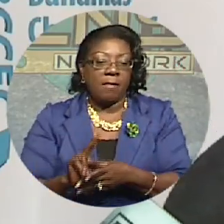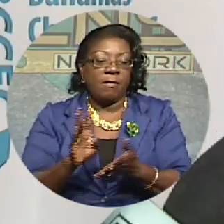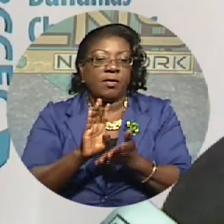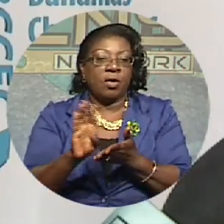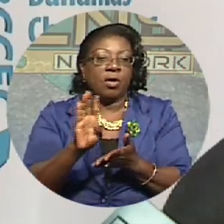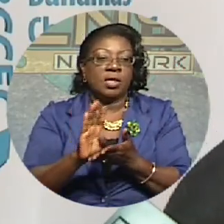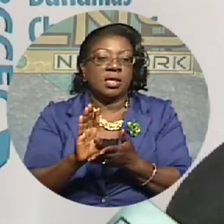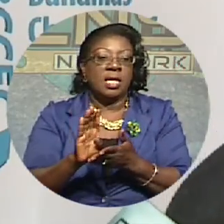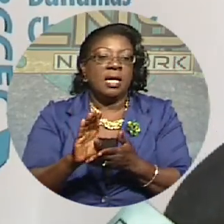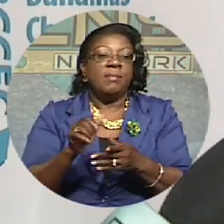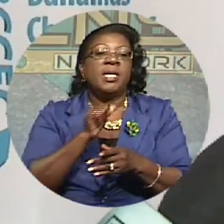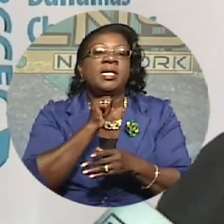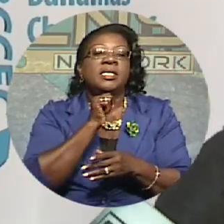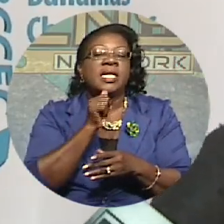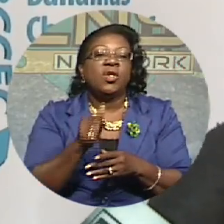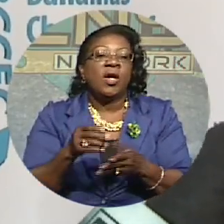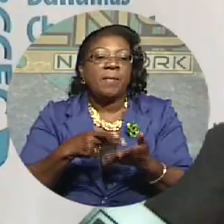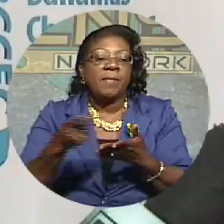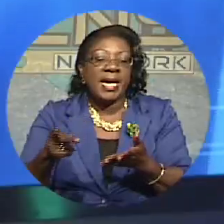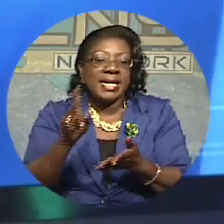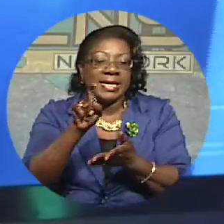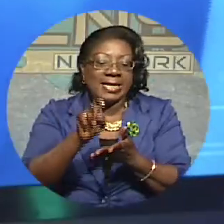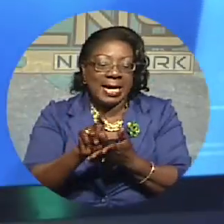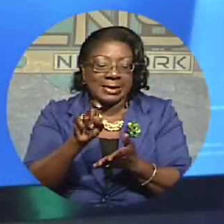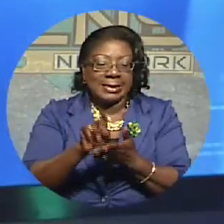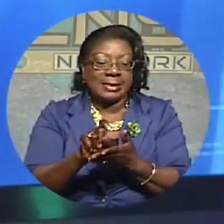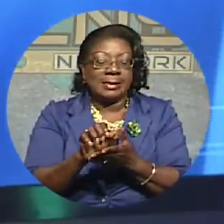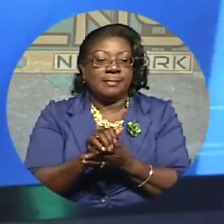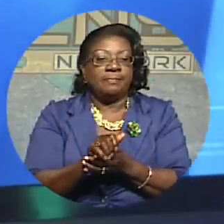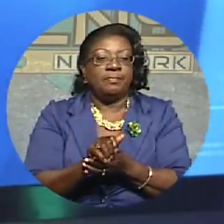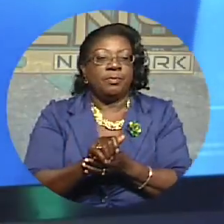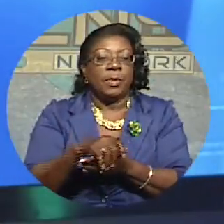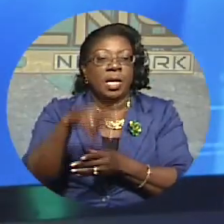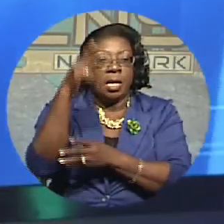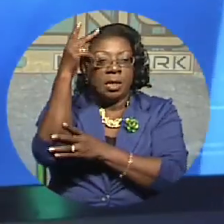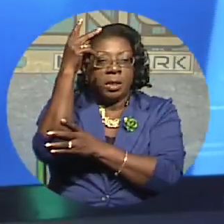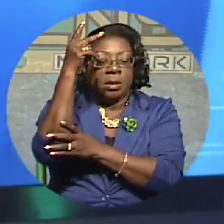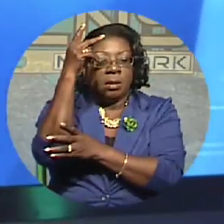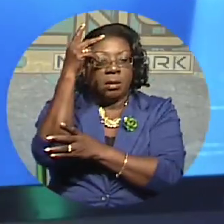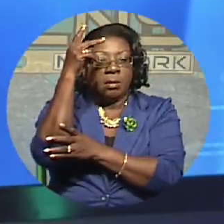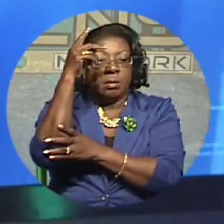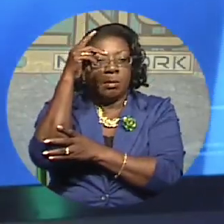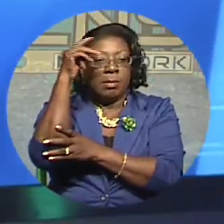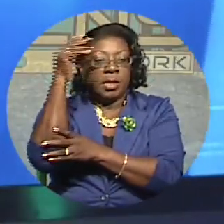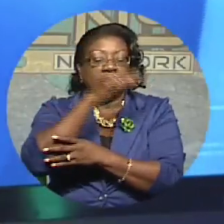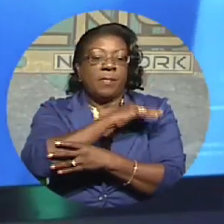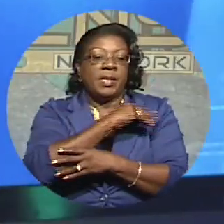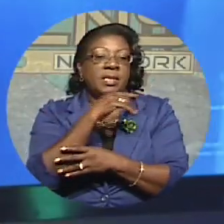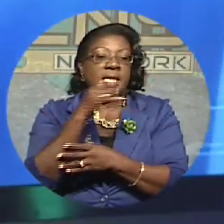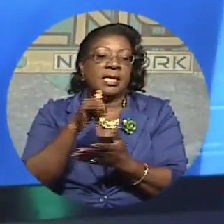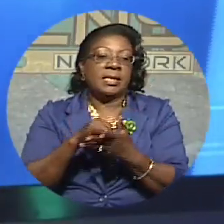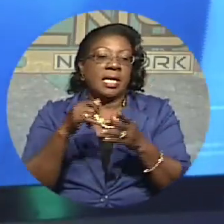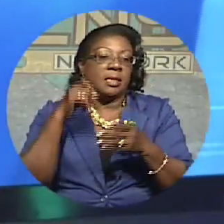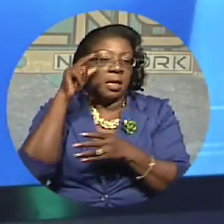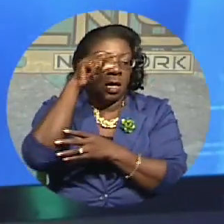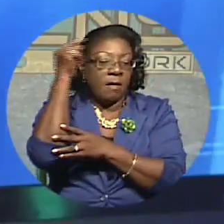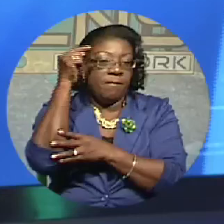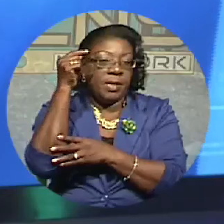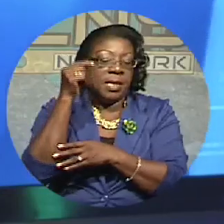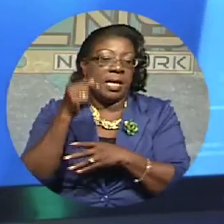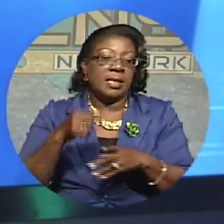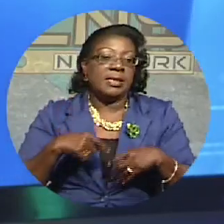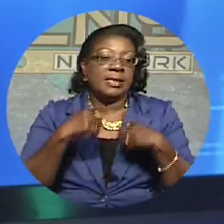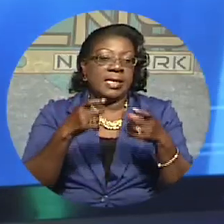cost because they're not paying the taxes alone. Now, Minister Pinder said the government has tabled two, quote, mammoth pieces